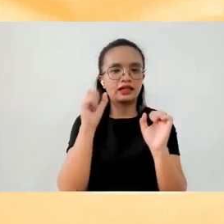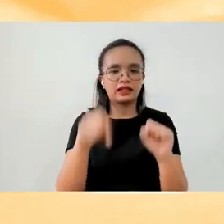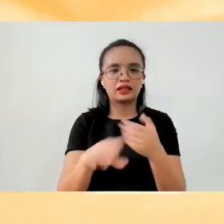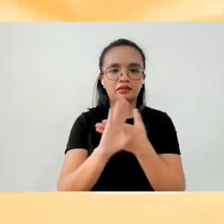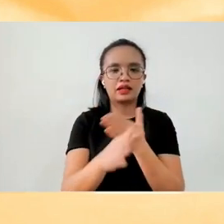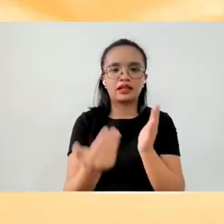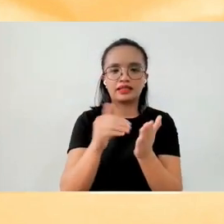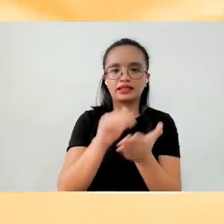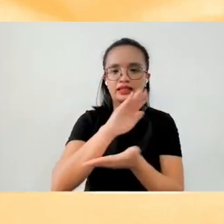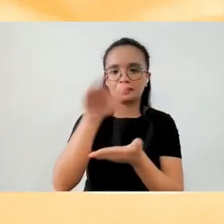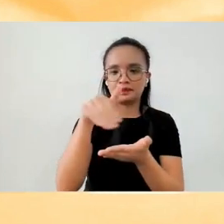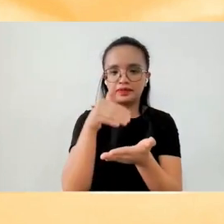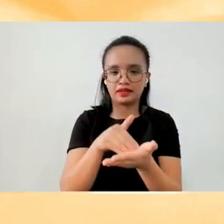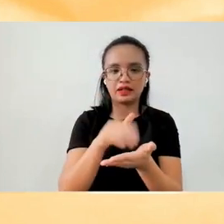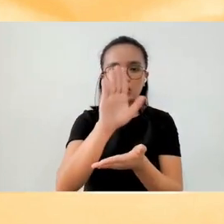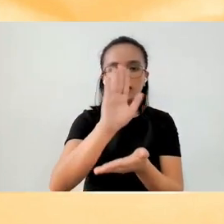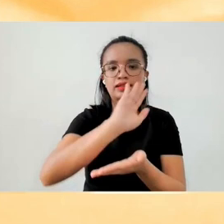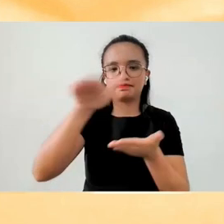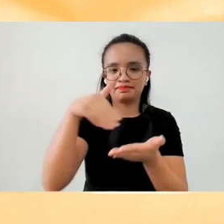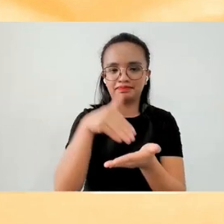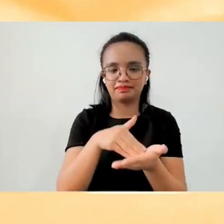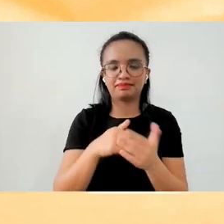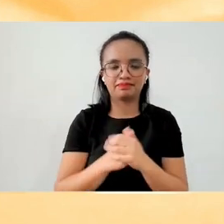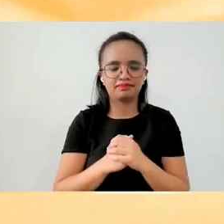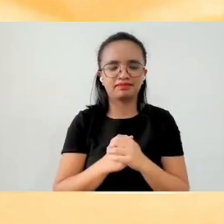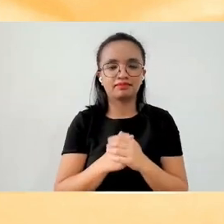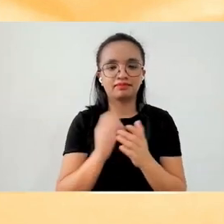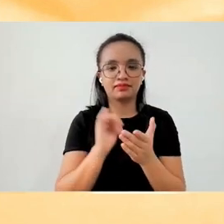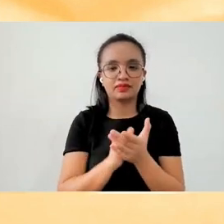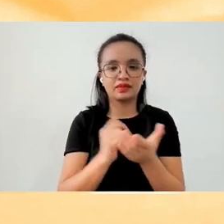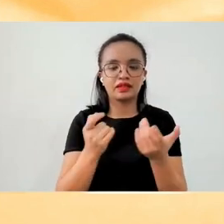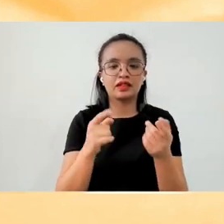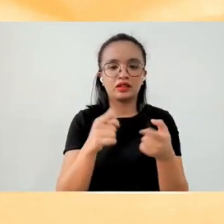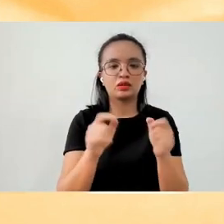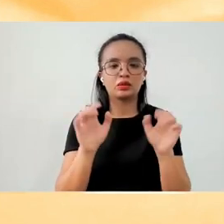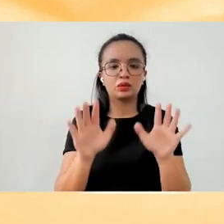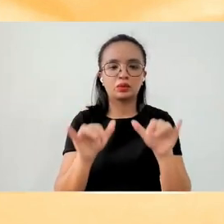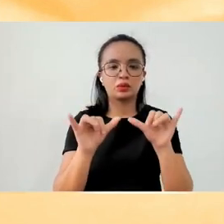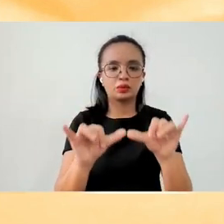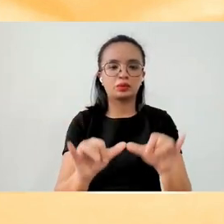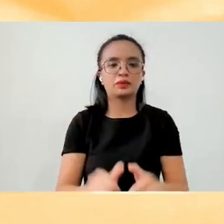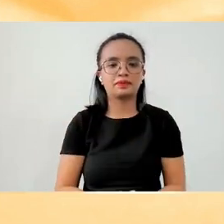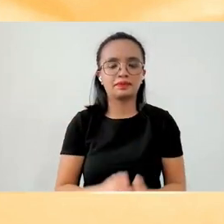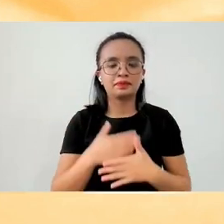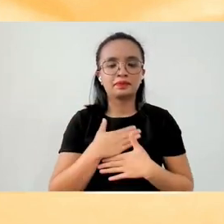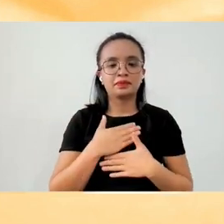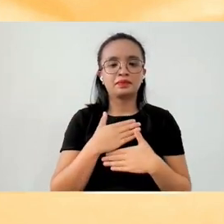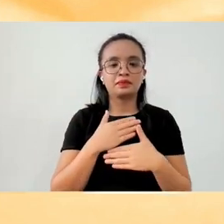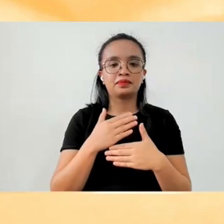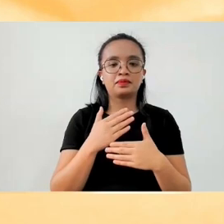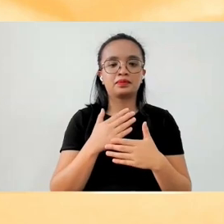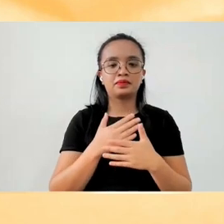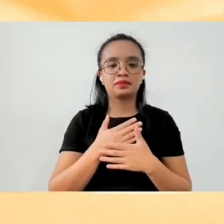center, your center. Then in that very moment, settle in there. Breathe in and